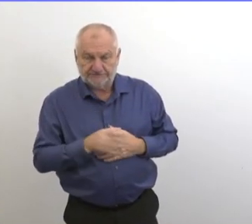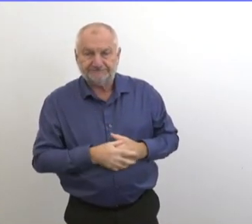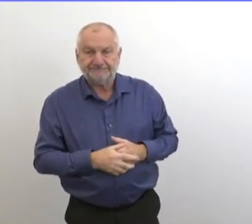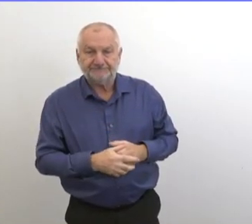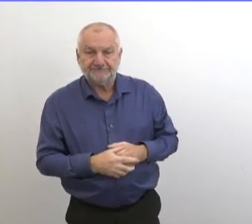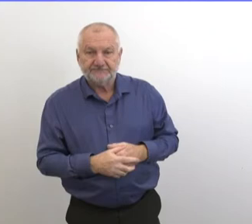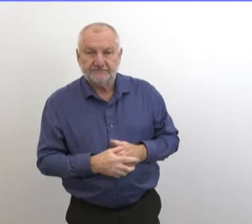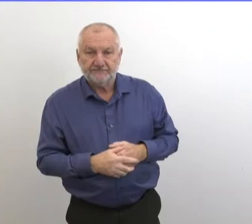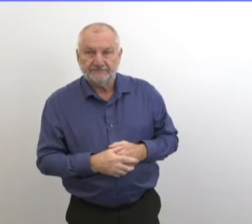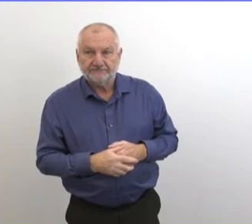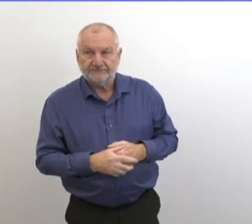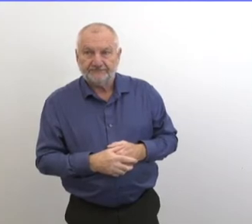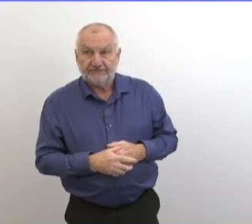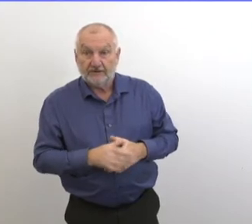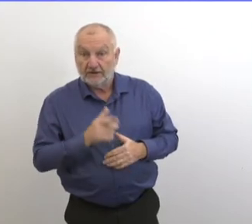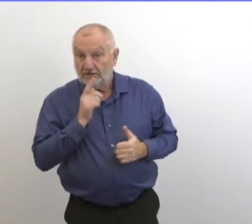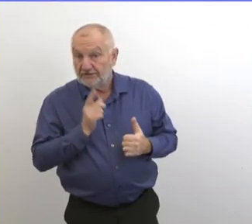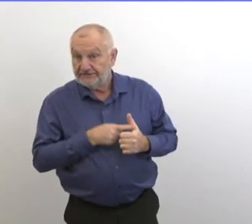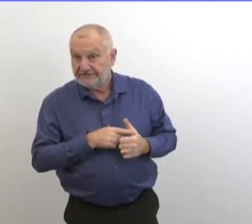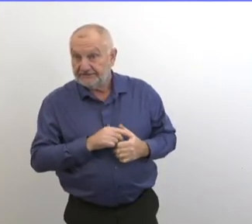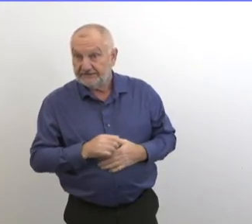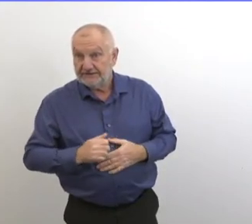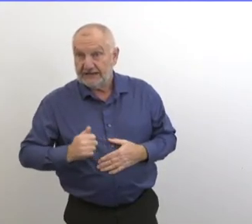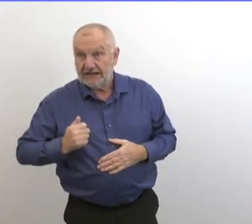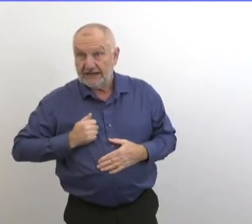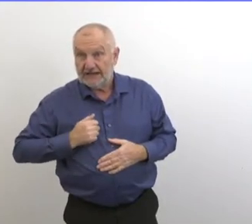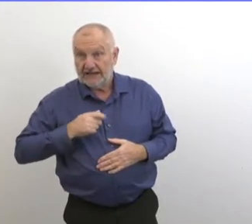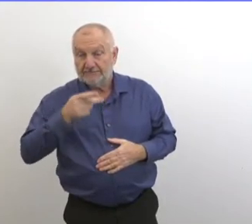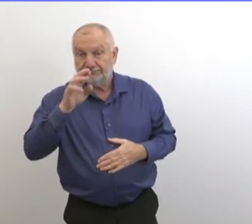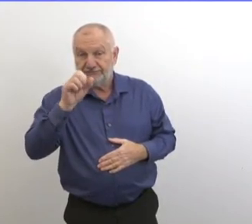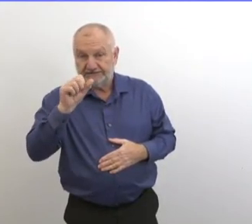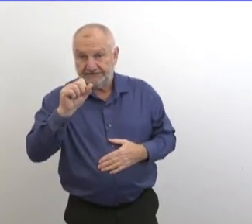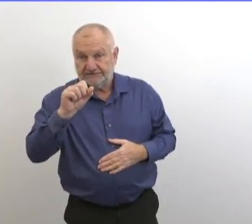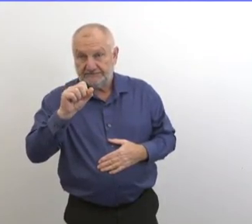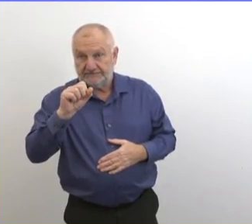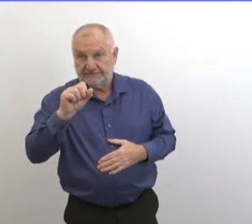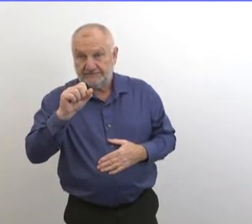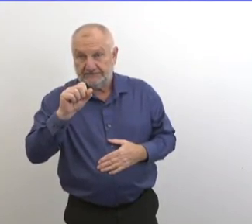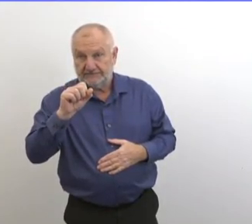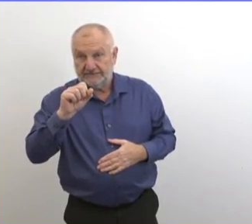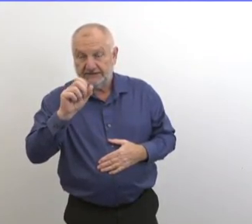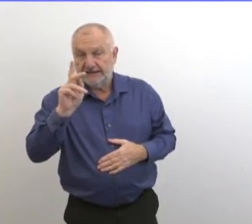Up first this morning from the Canadian Press, Kelly.